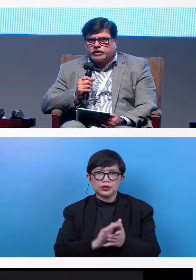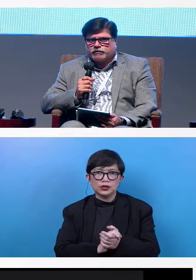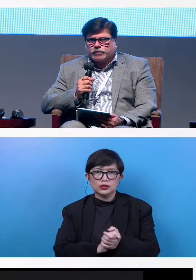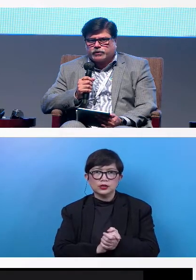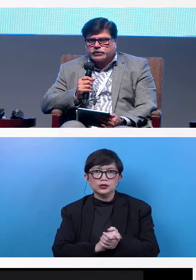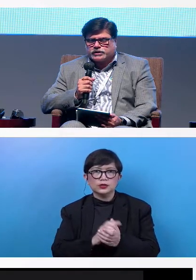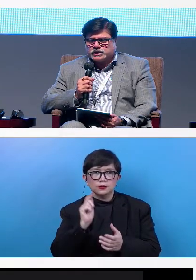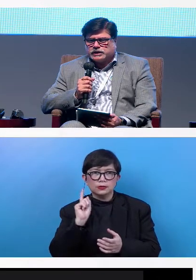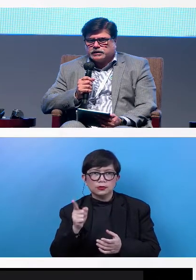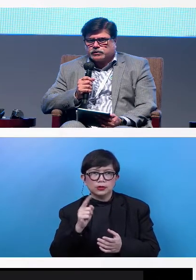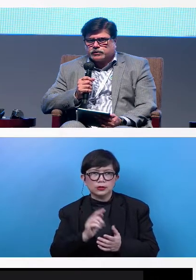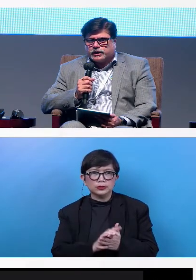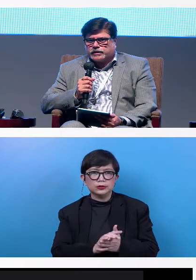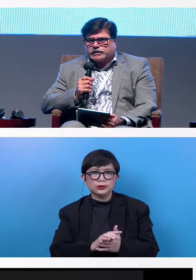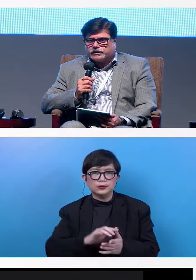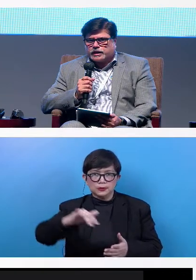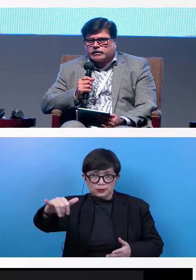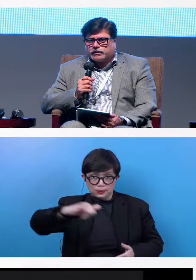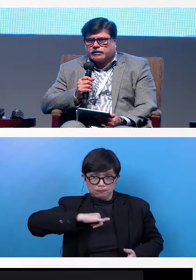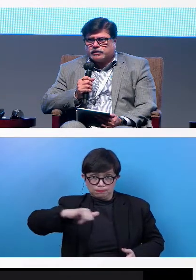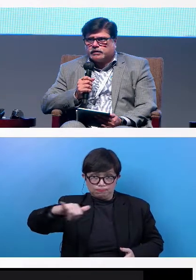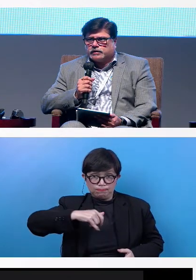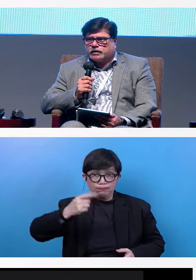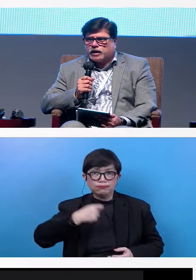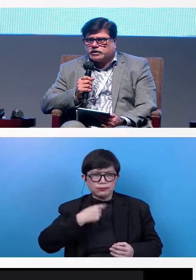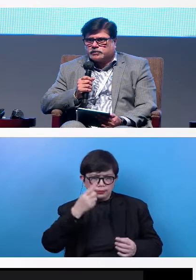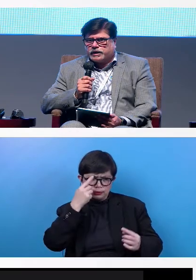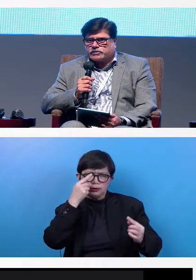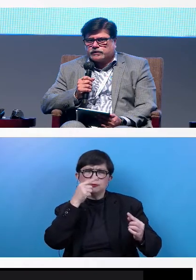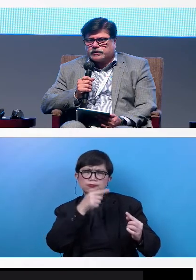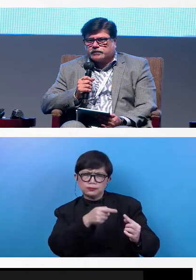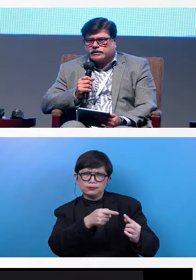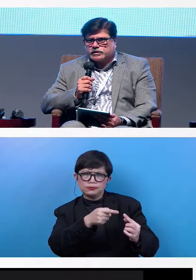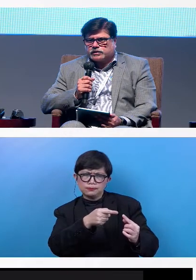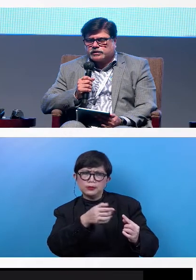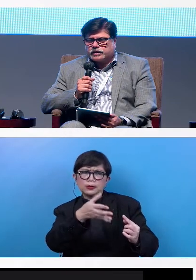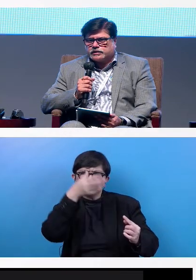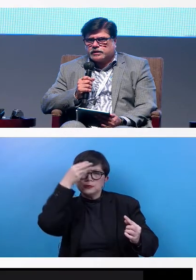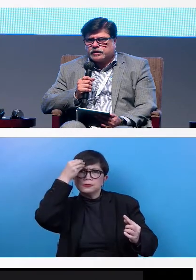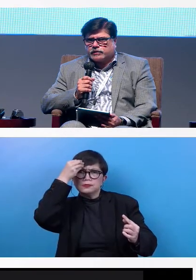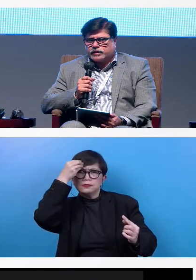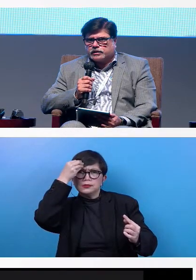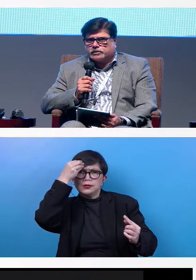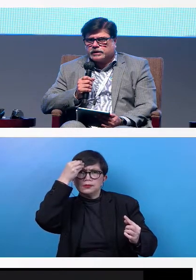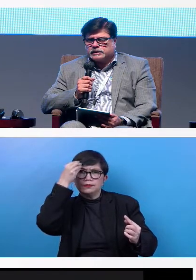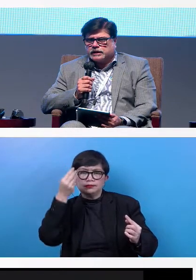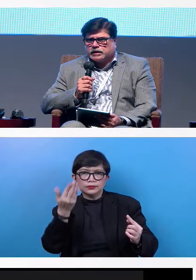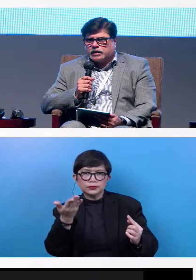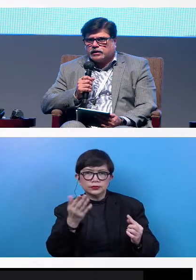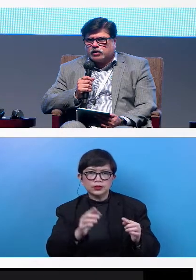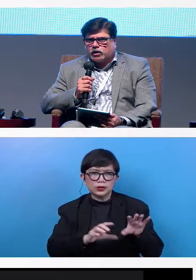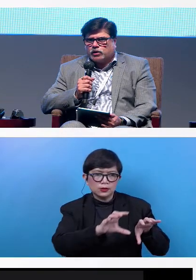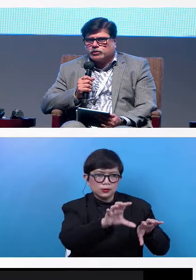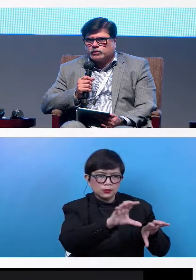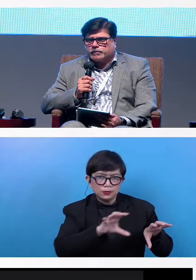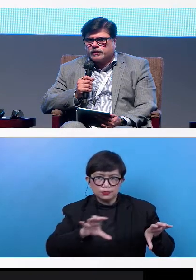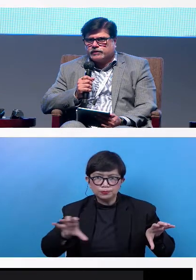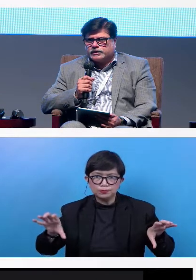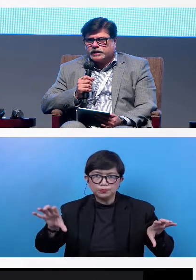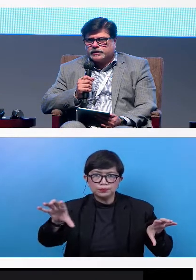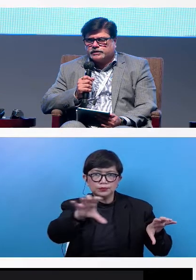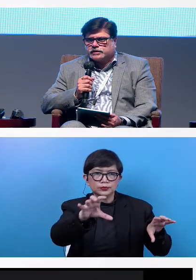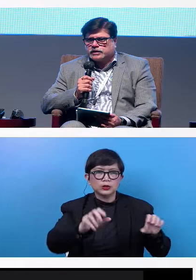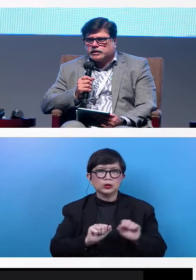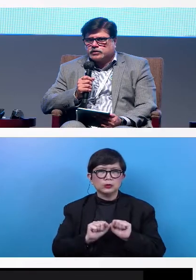and collaborative approach to really understand the aspects of the infrastructure resilience that are critical to us, and how do we